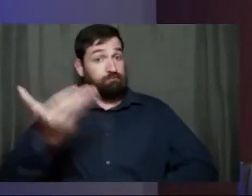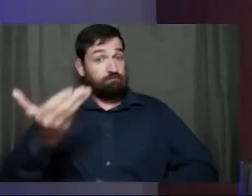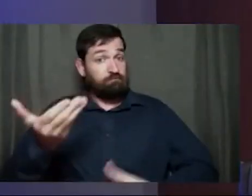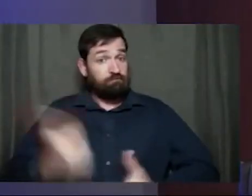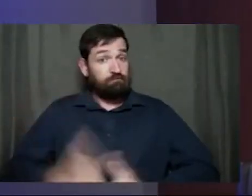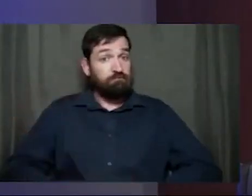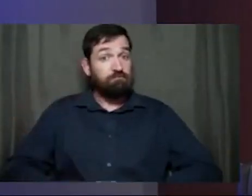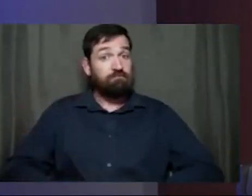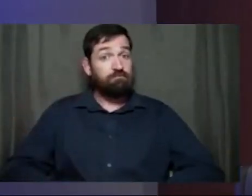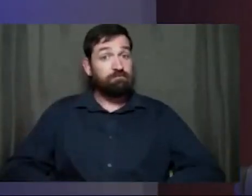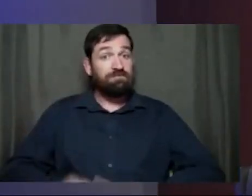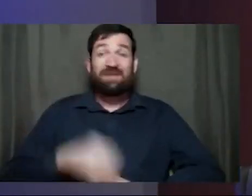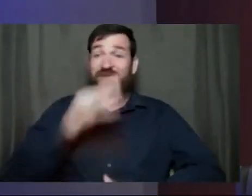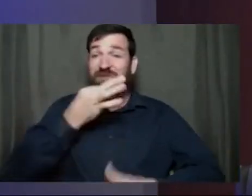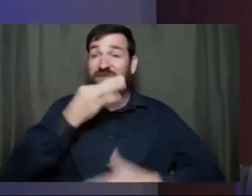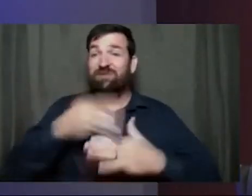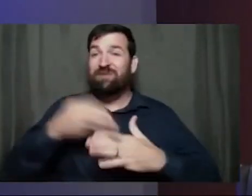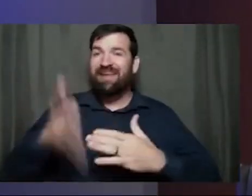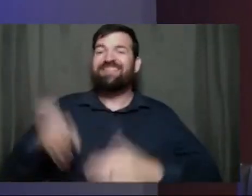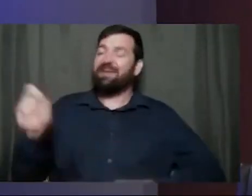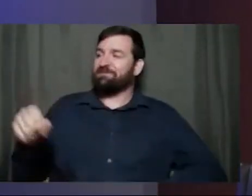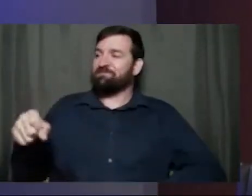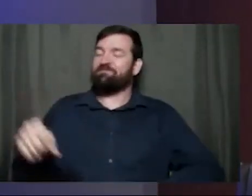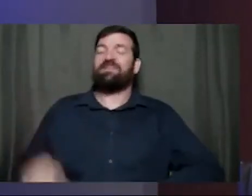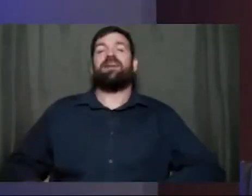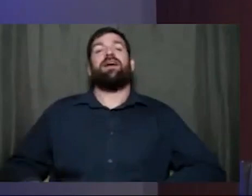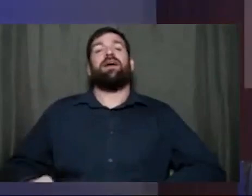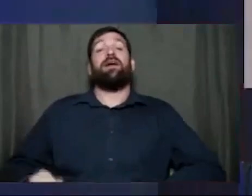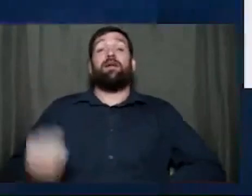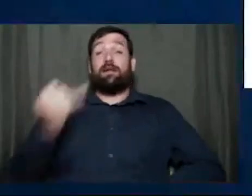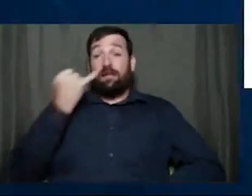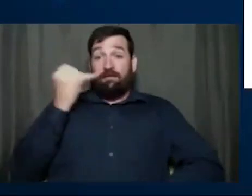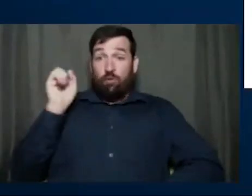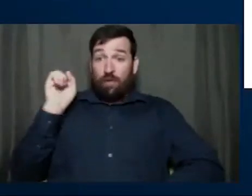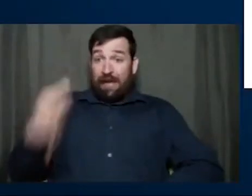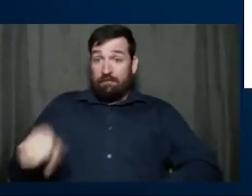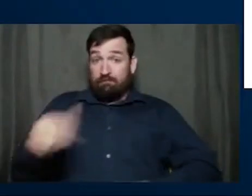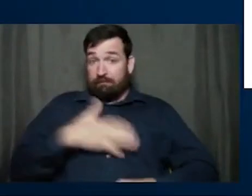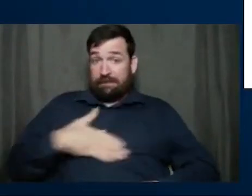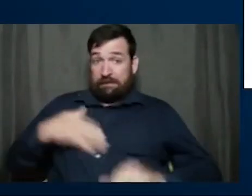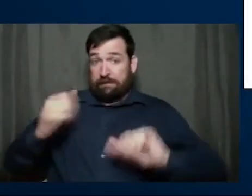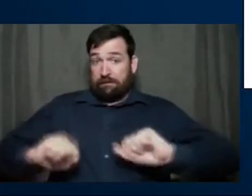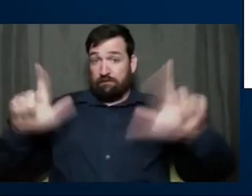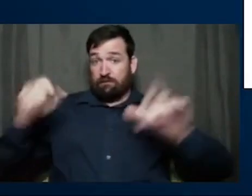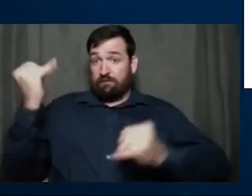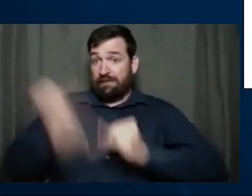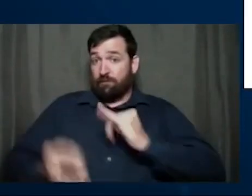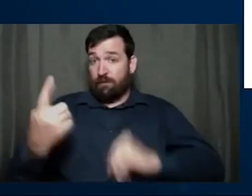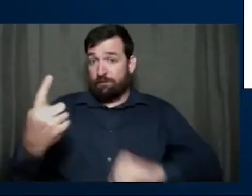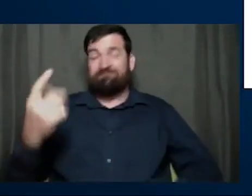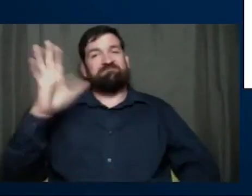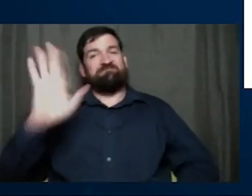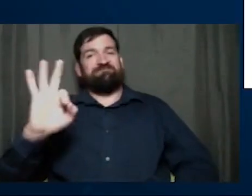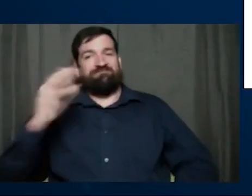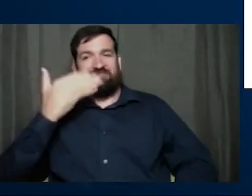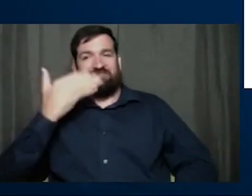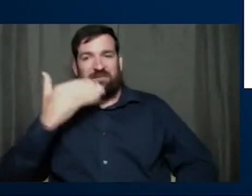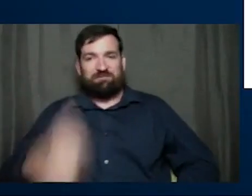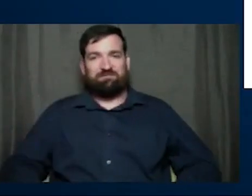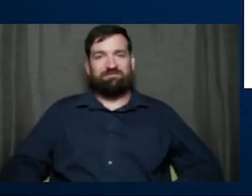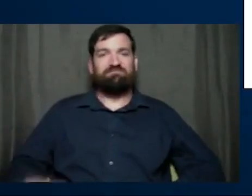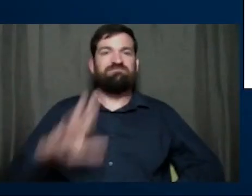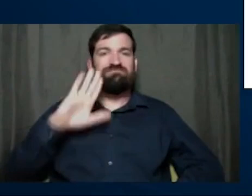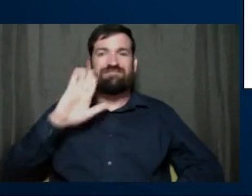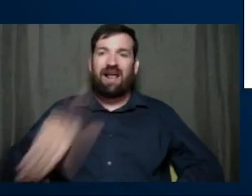weekend. Yeah. So if you could, gentlemen, bring up my slide, my last one. Thank you. So I know there's this piece